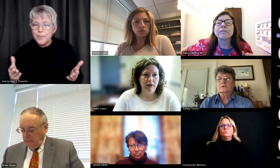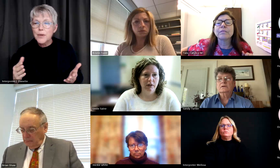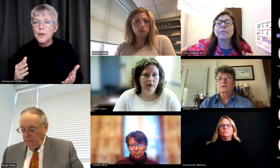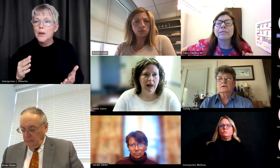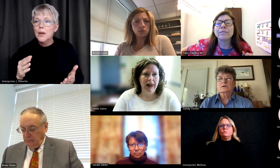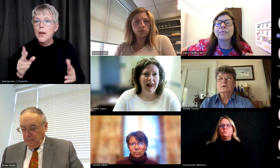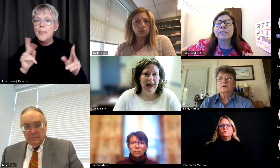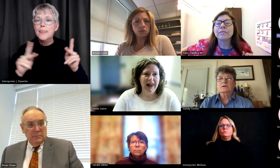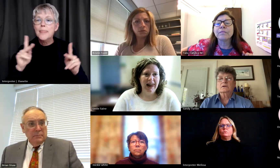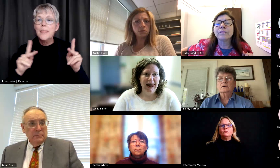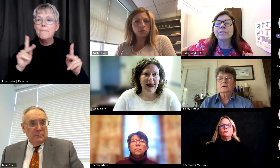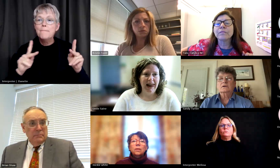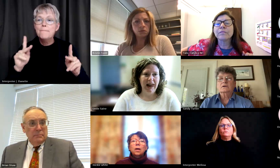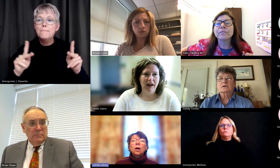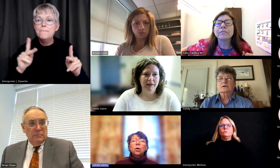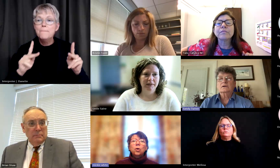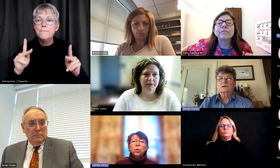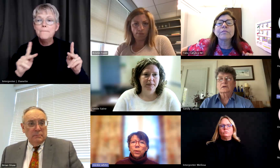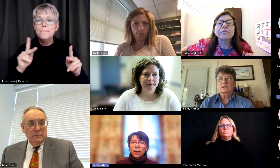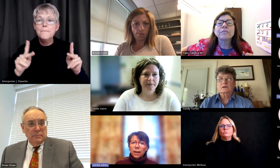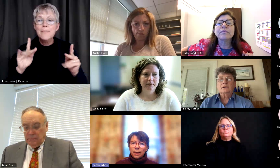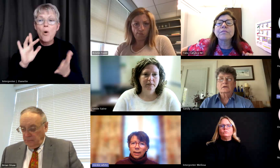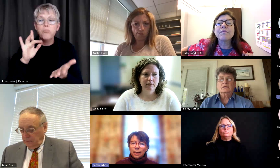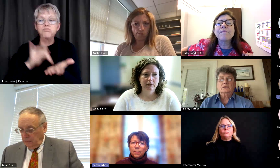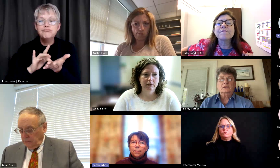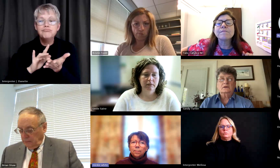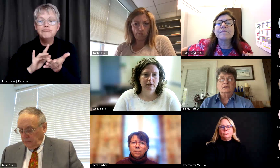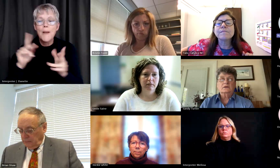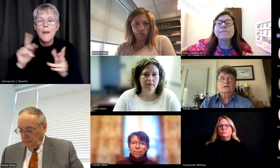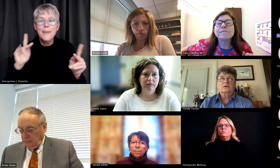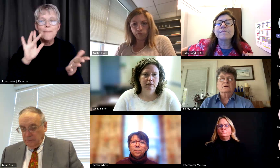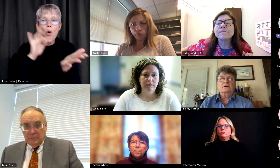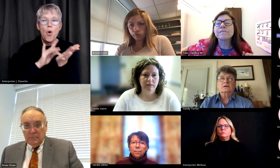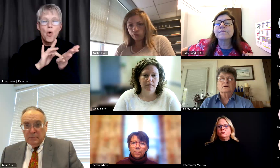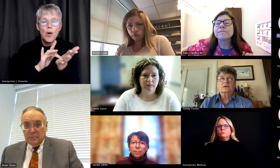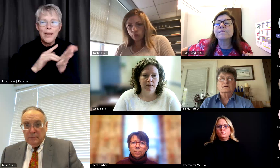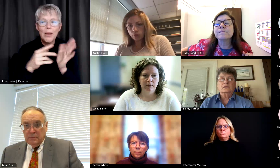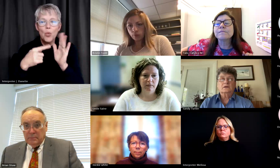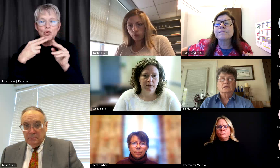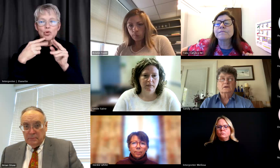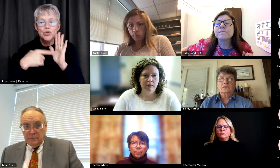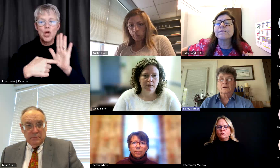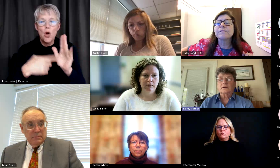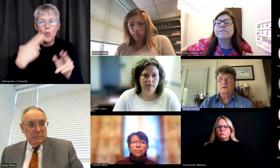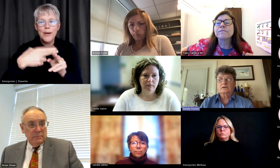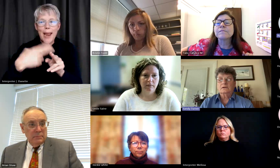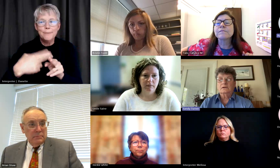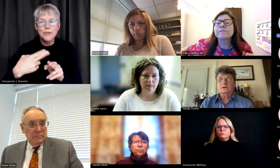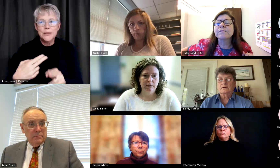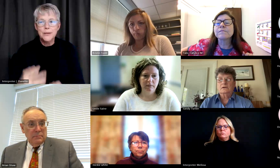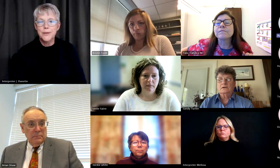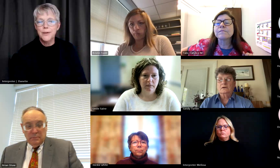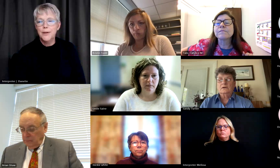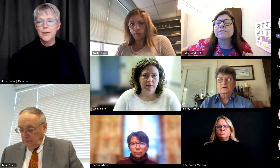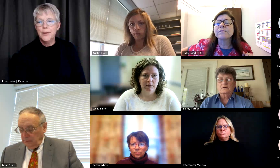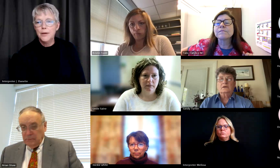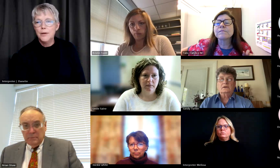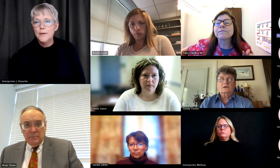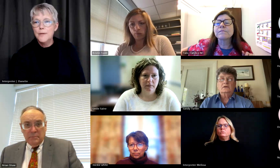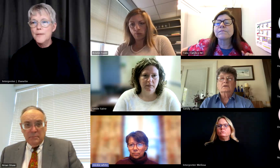at the top, you'll be able to see everyone on the Oh, right hand side. It will at least show names. Okay. You can't find the